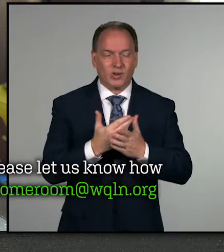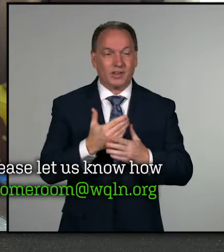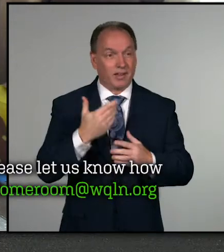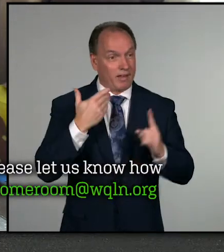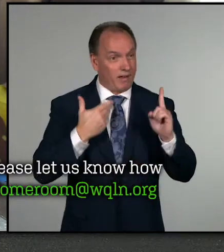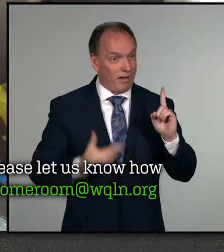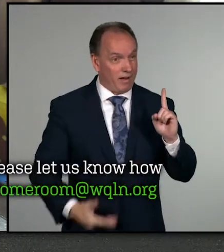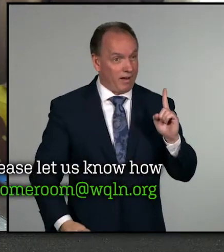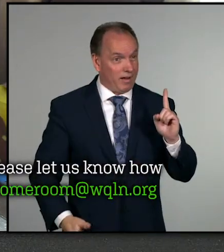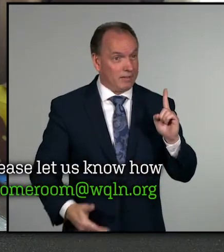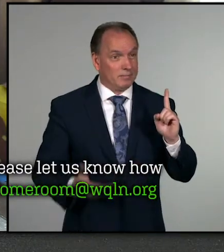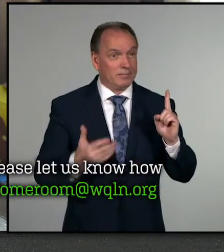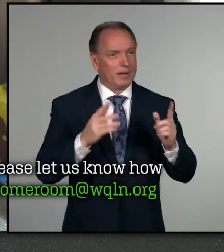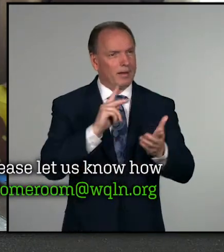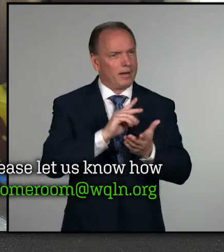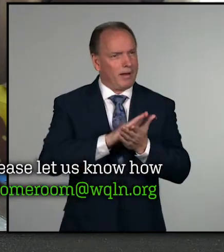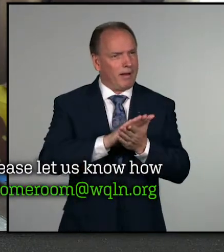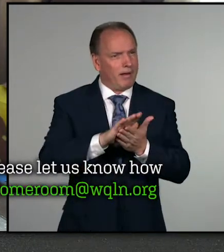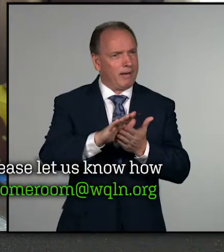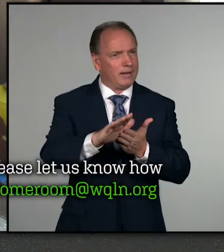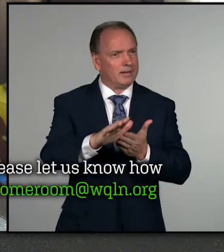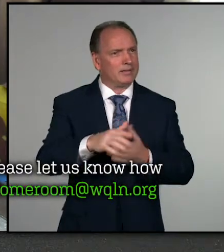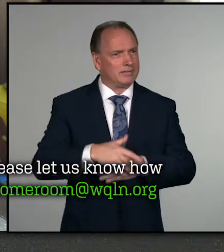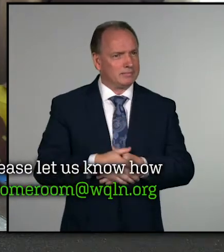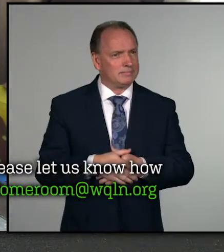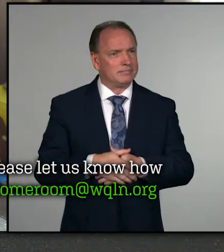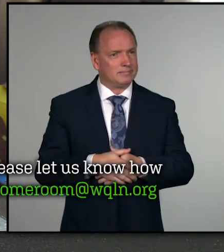Good. I'm kind.